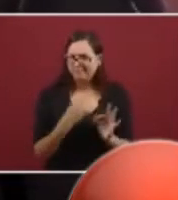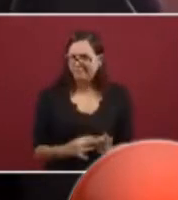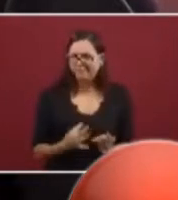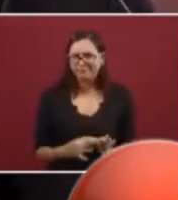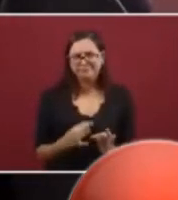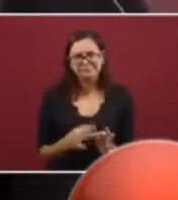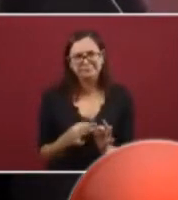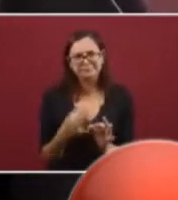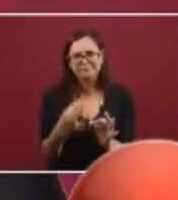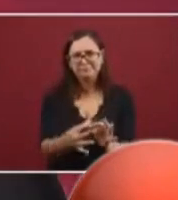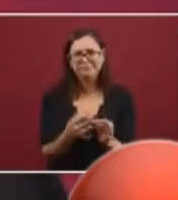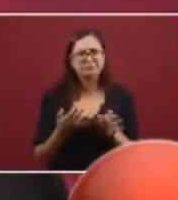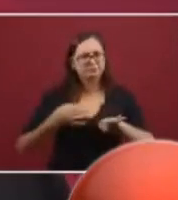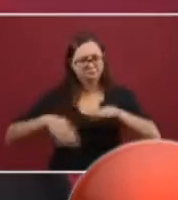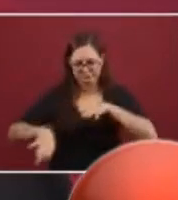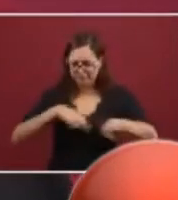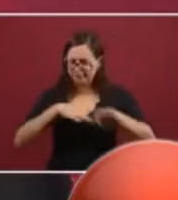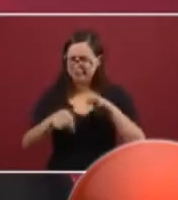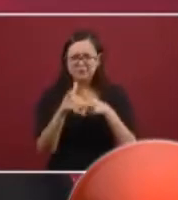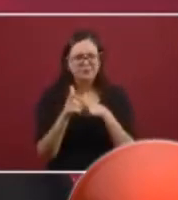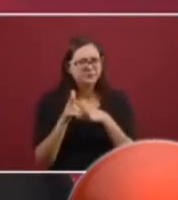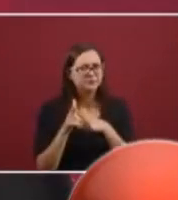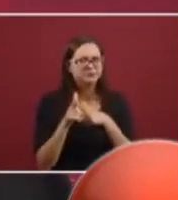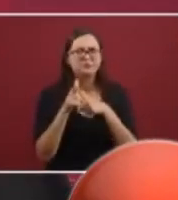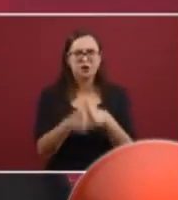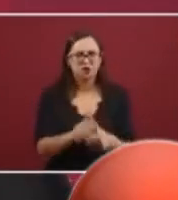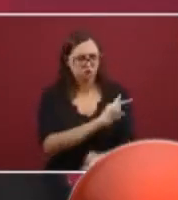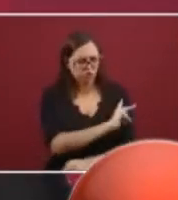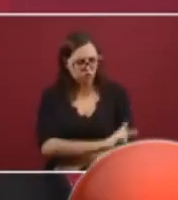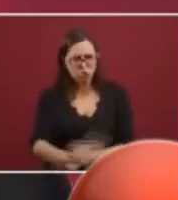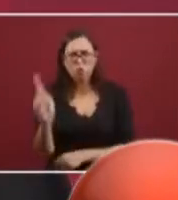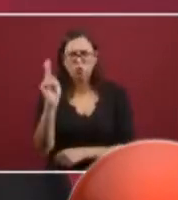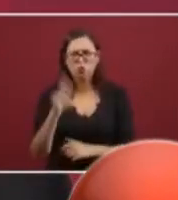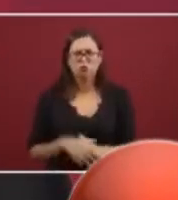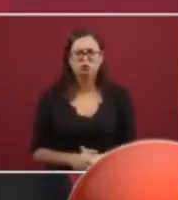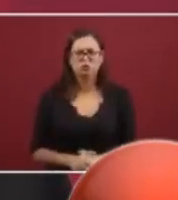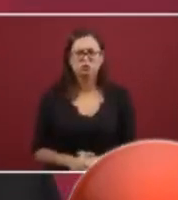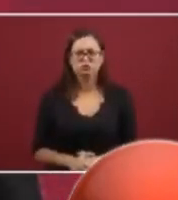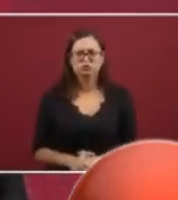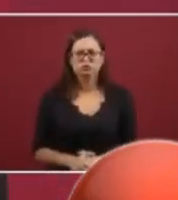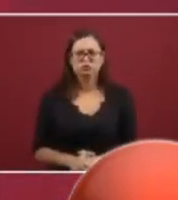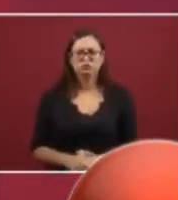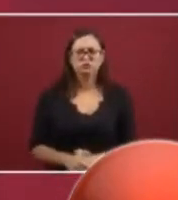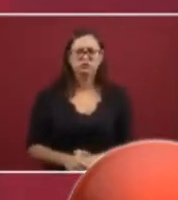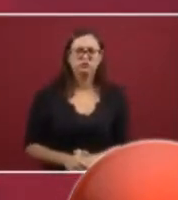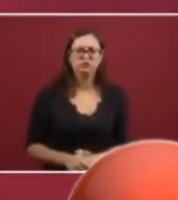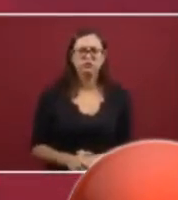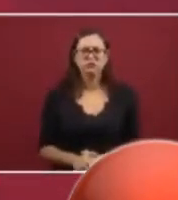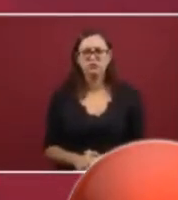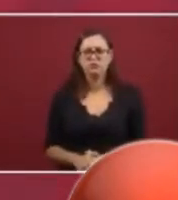Van a tener su empleo. All will still continue to have their work, their jobs. Estamos